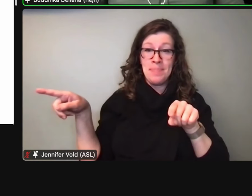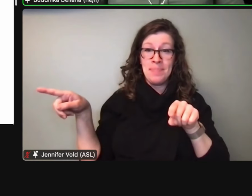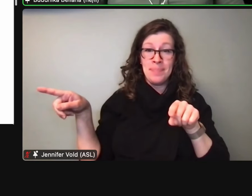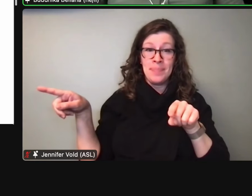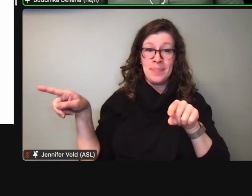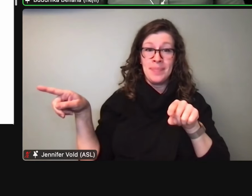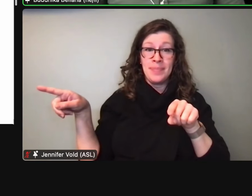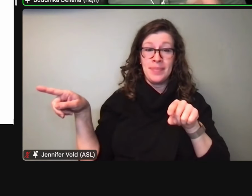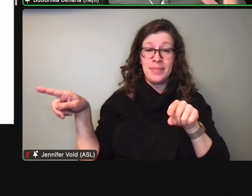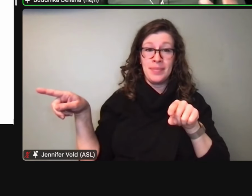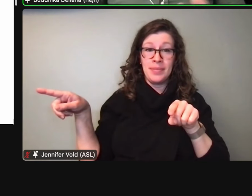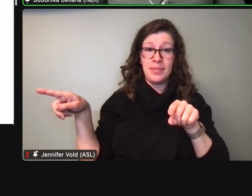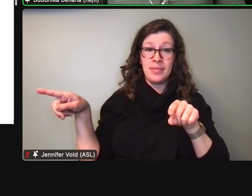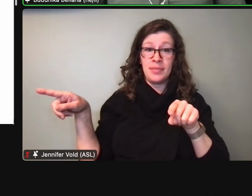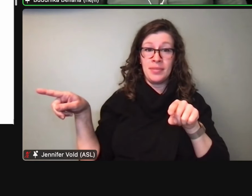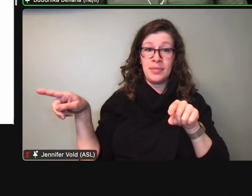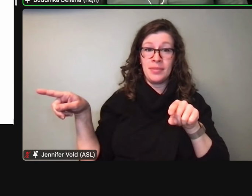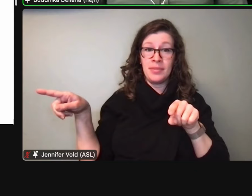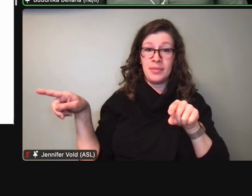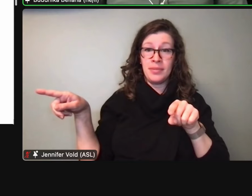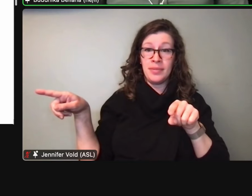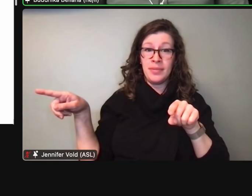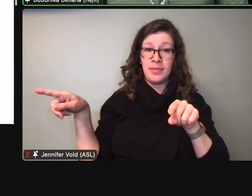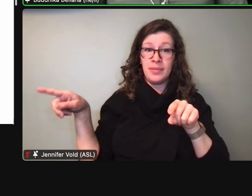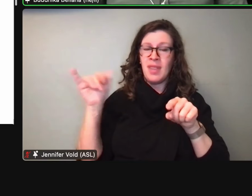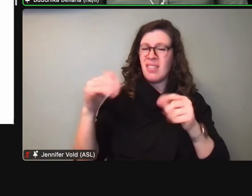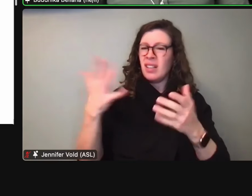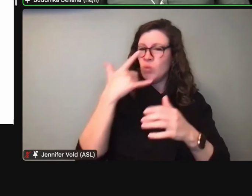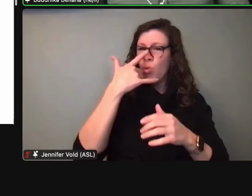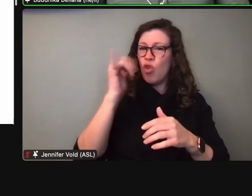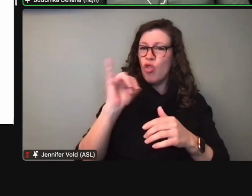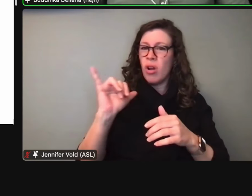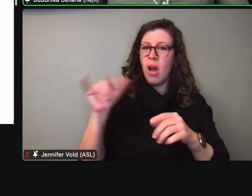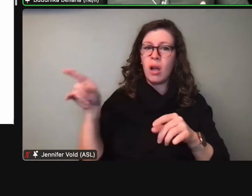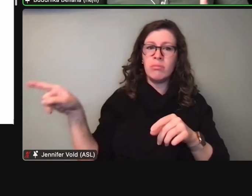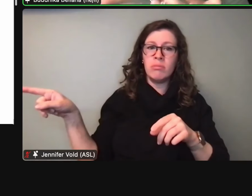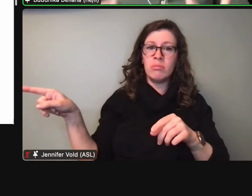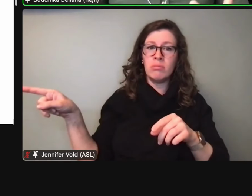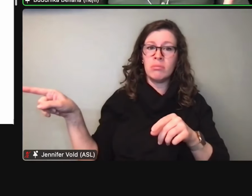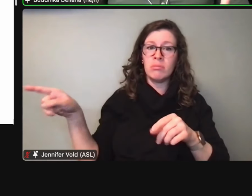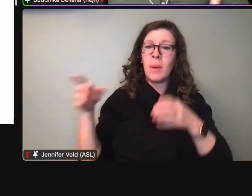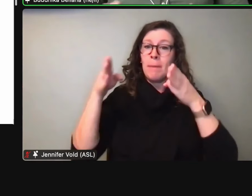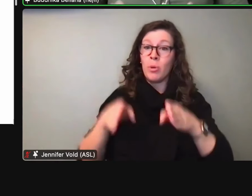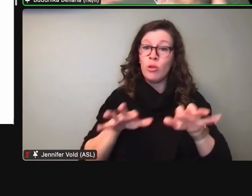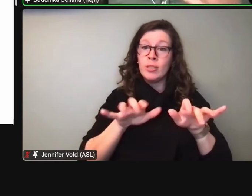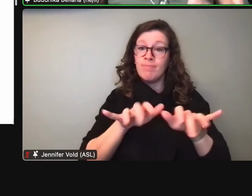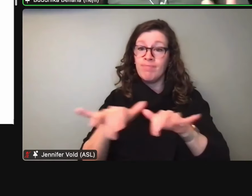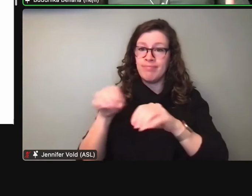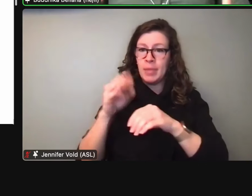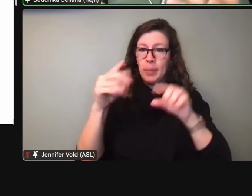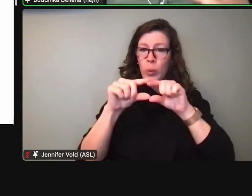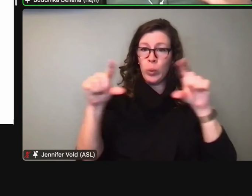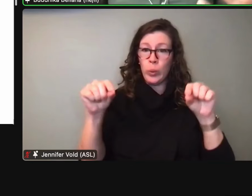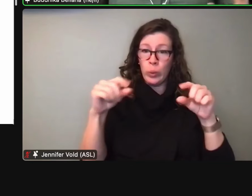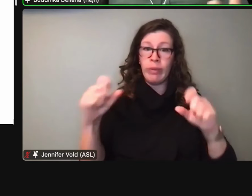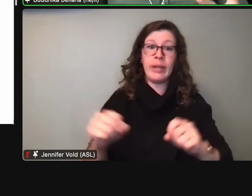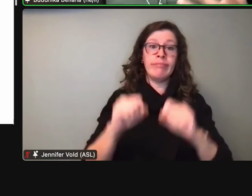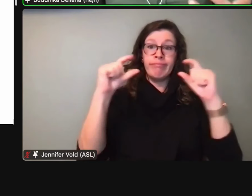they came to mind for 5 minutes before and after reading the story. And this task, the goal of this task was to provide